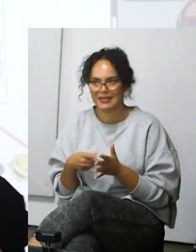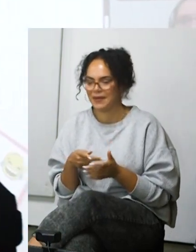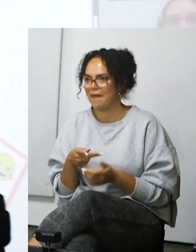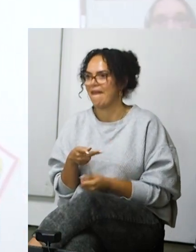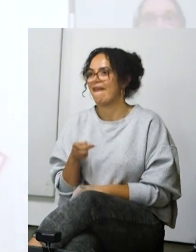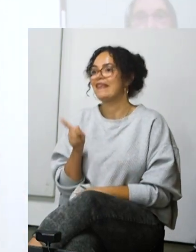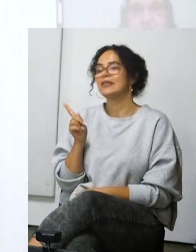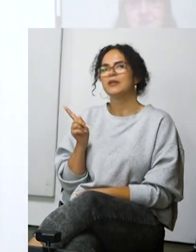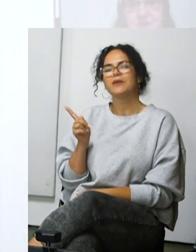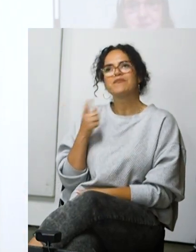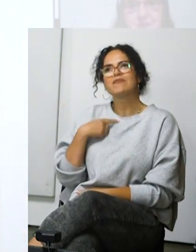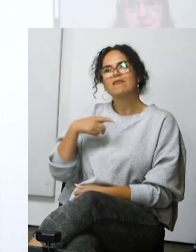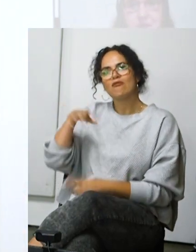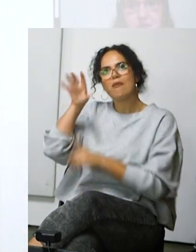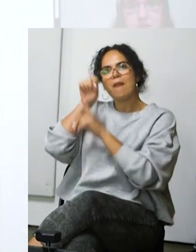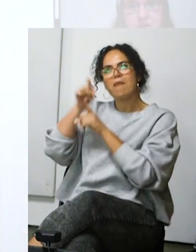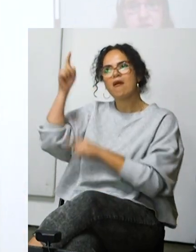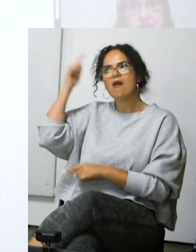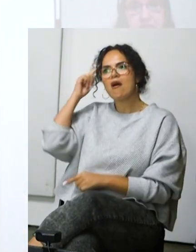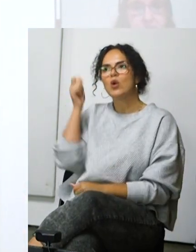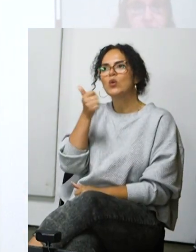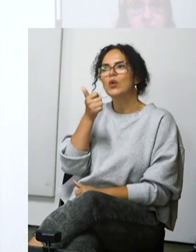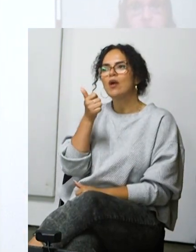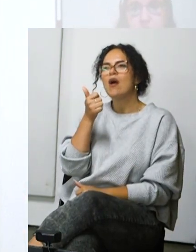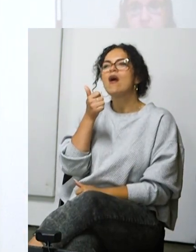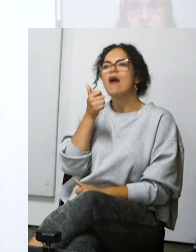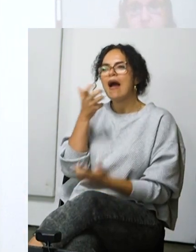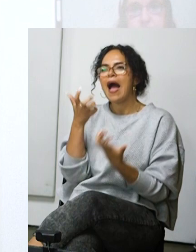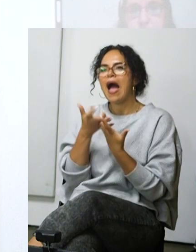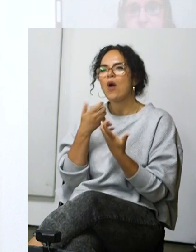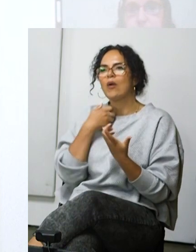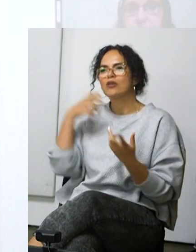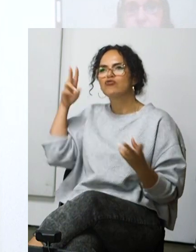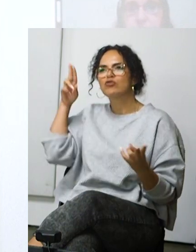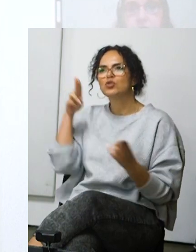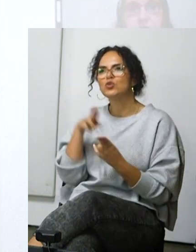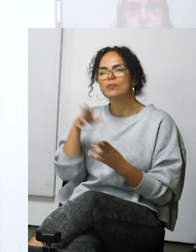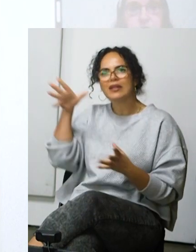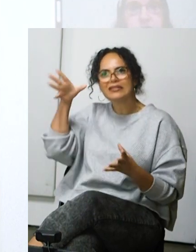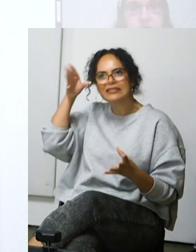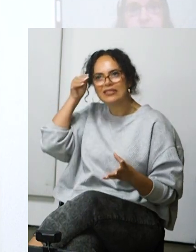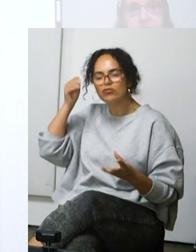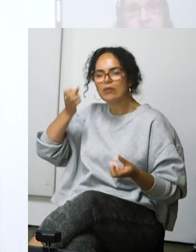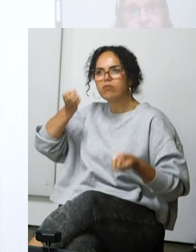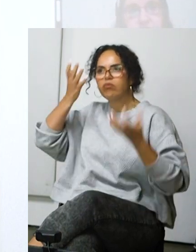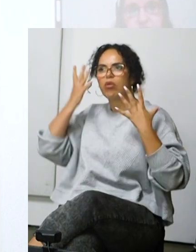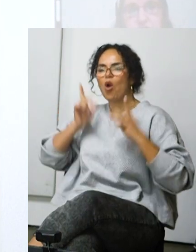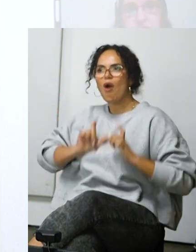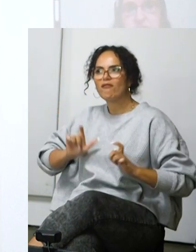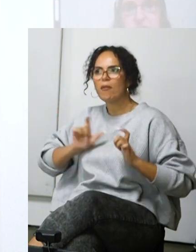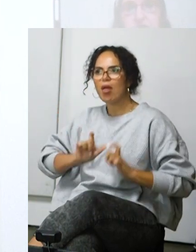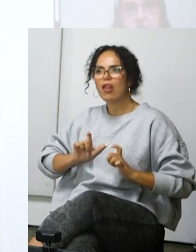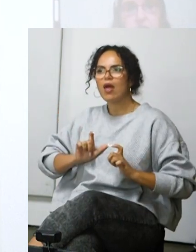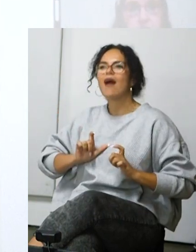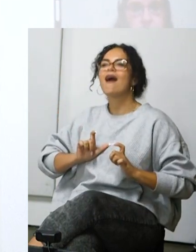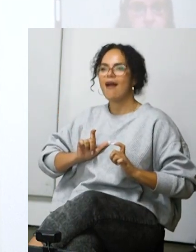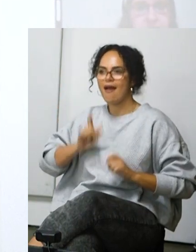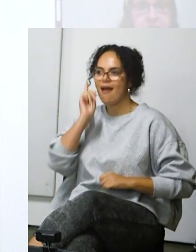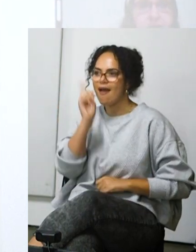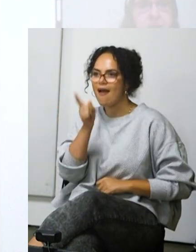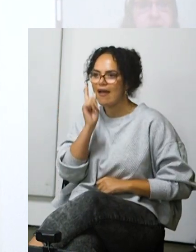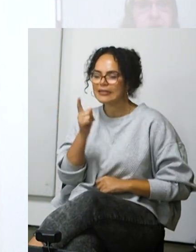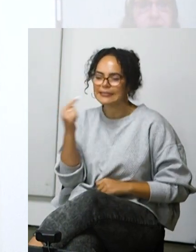used things that help me to reduce sensory or cognitive overload. So simple illustrations,